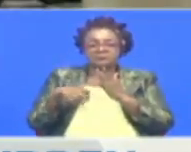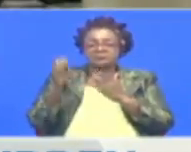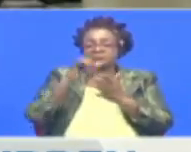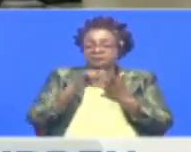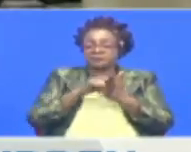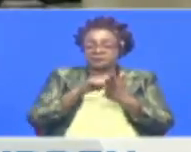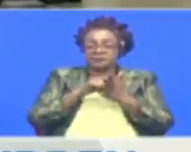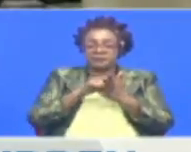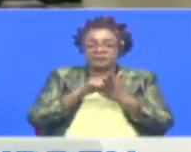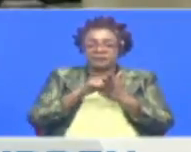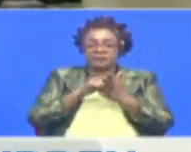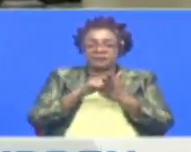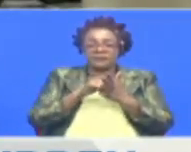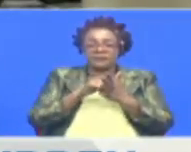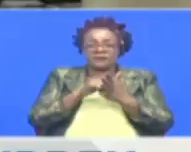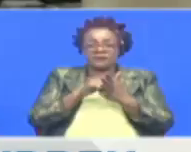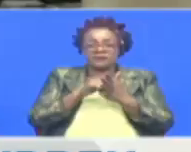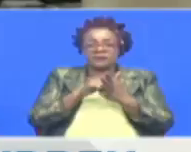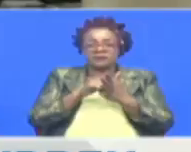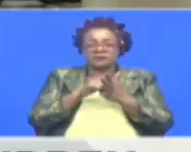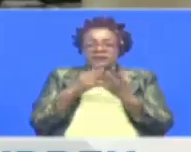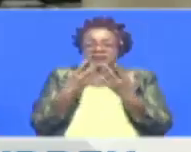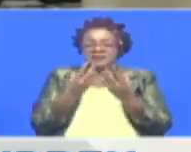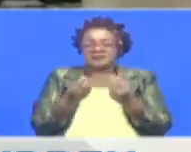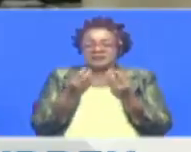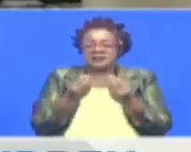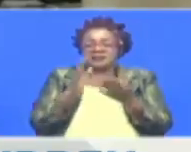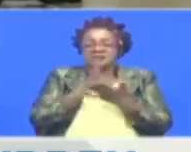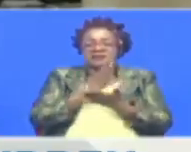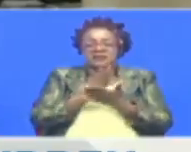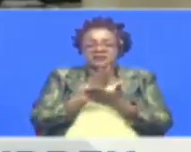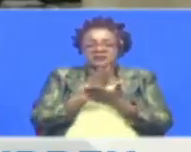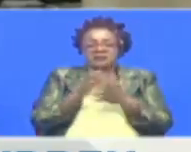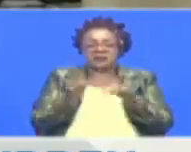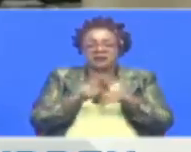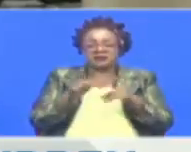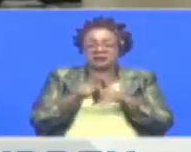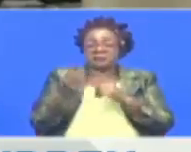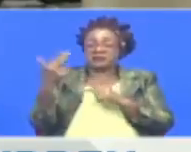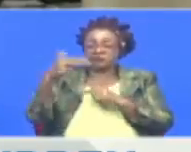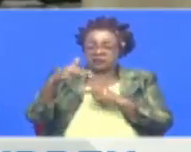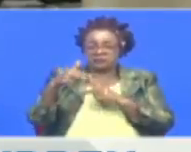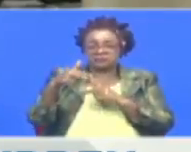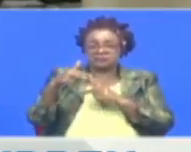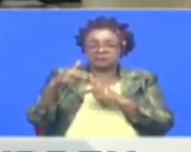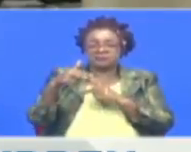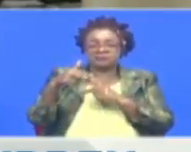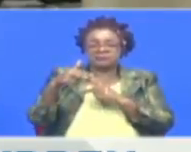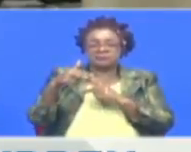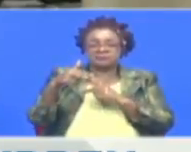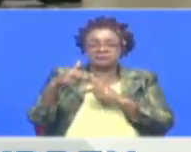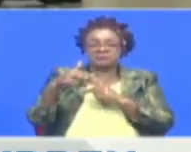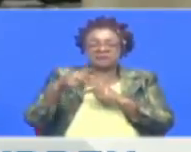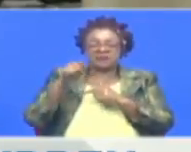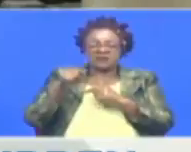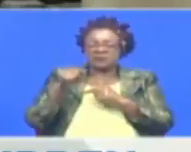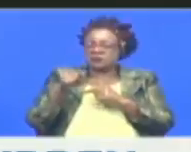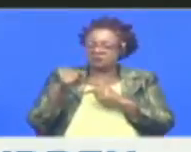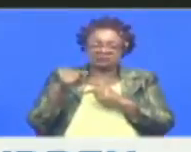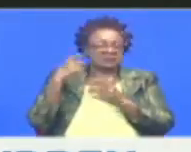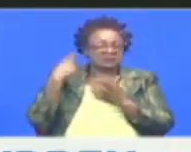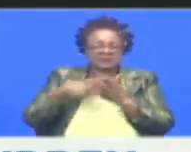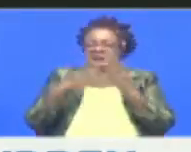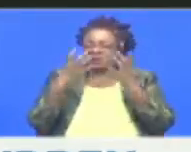then the easier sectors like petroleum are not overly